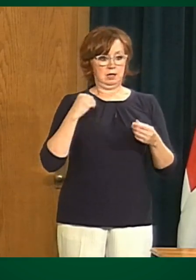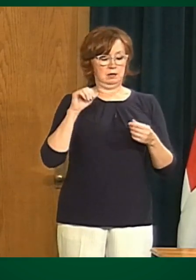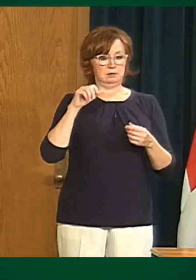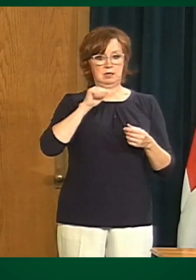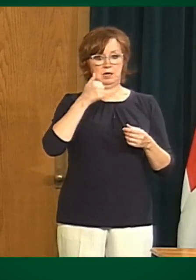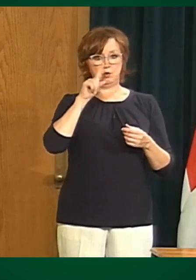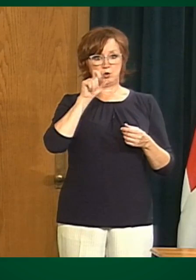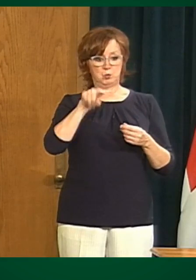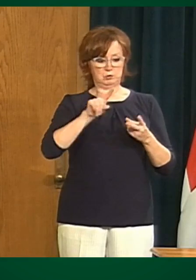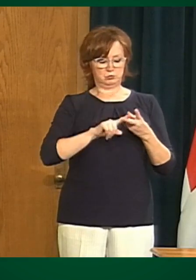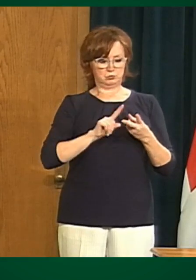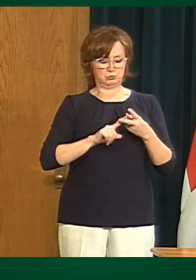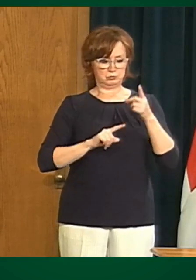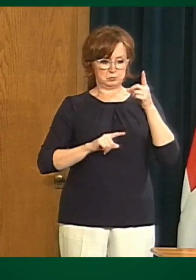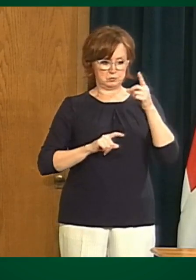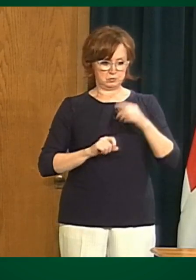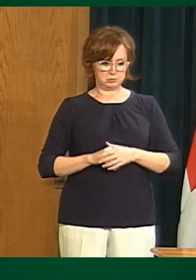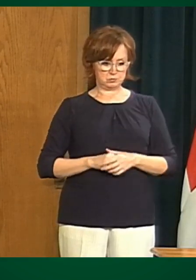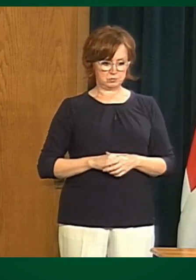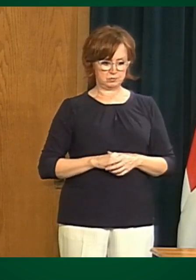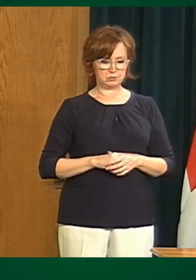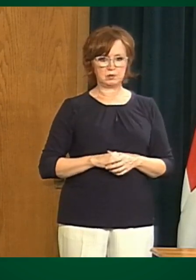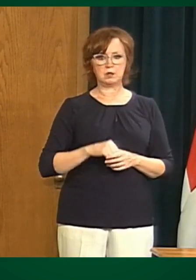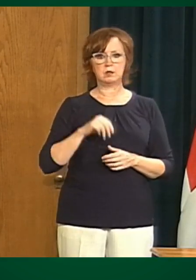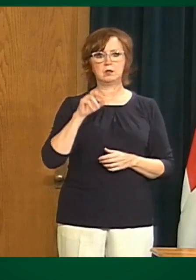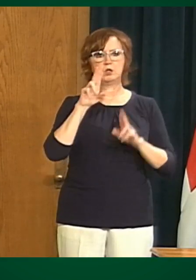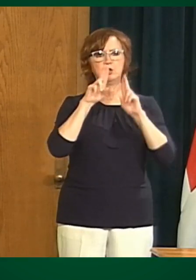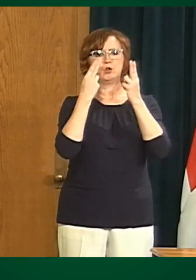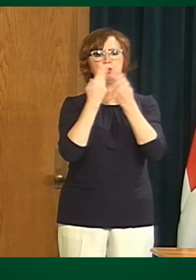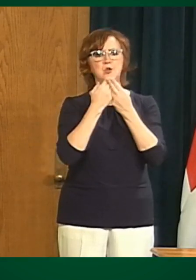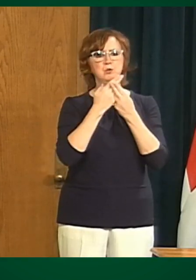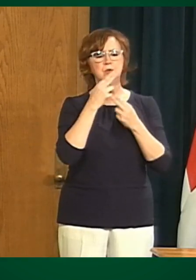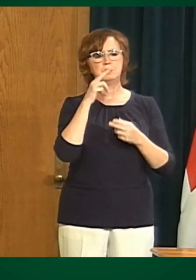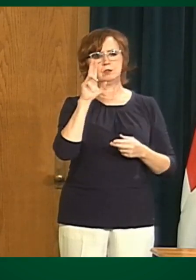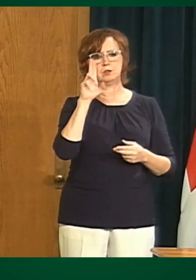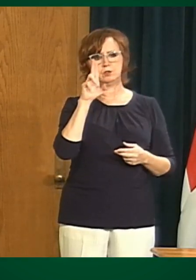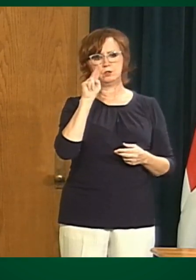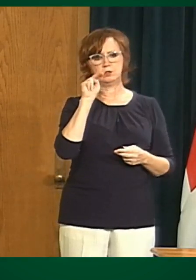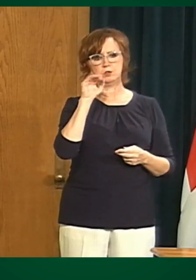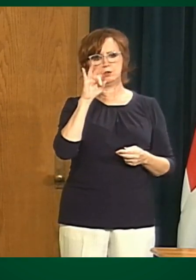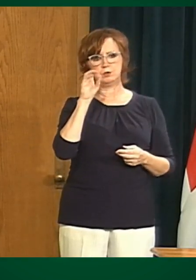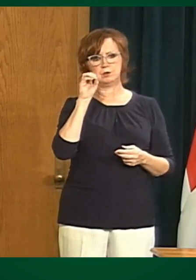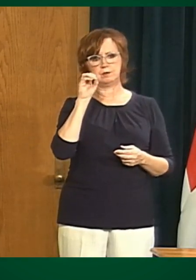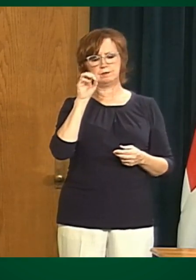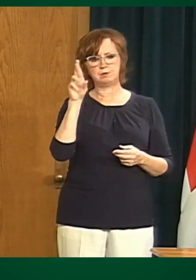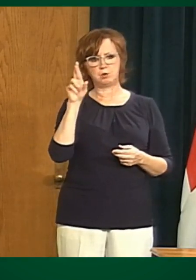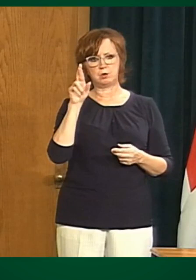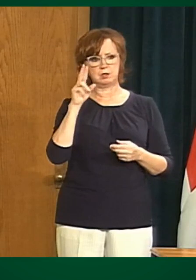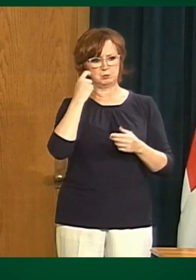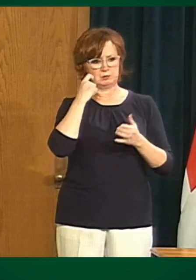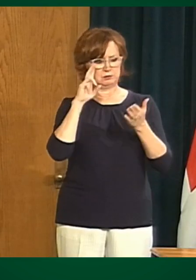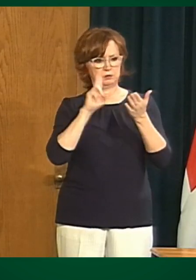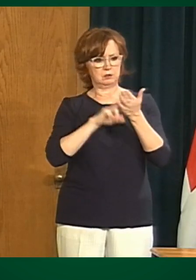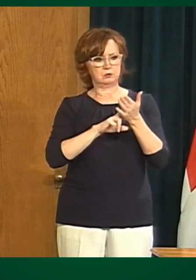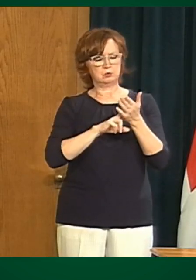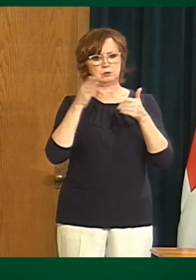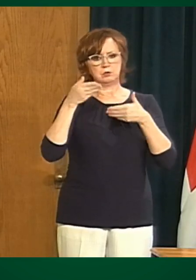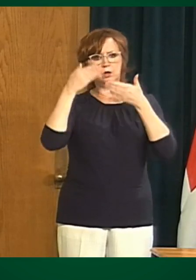the rejection of Unifor of the FCL latest contract offer, is there